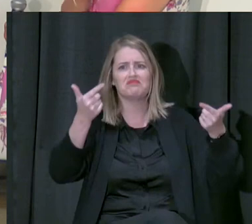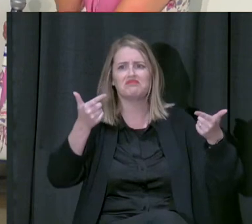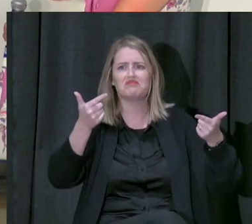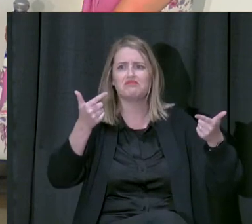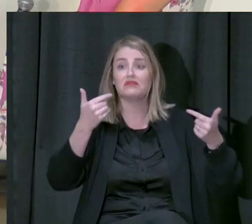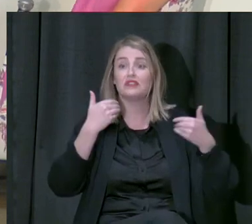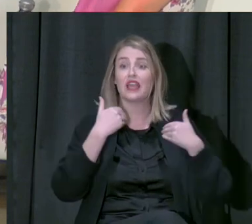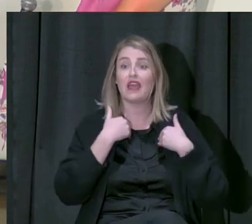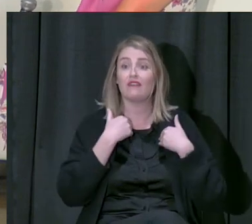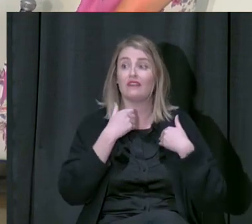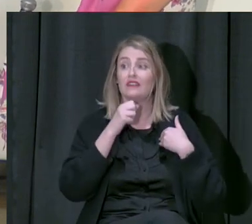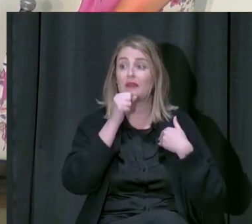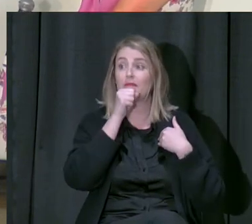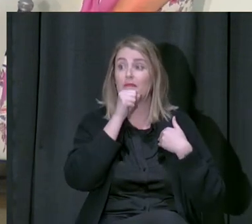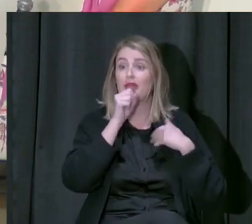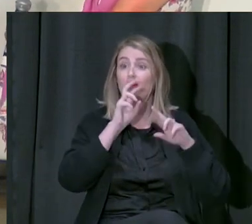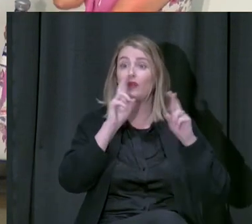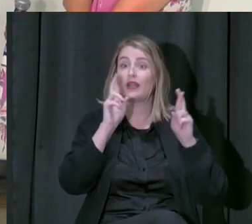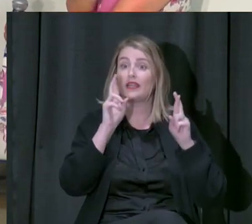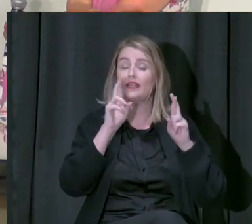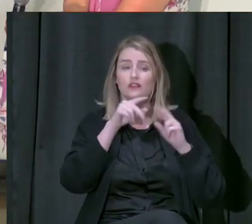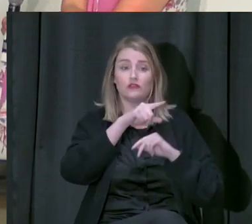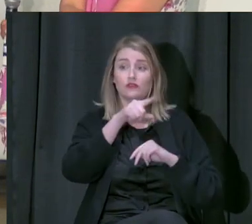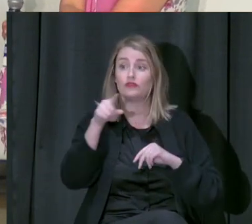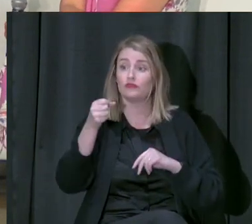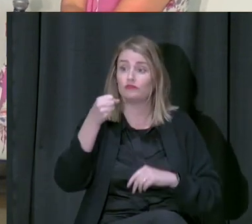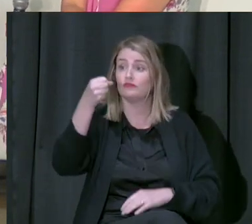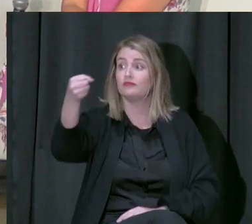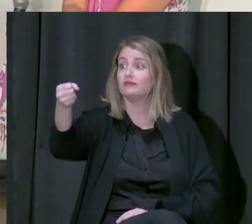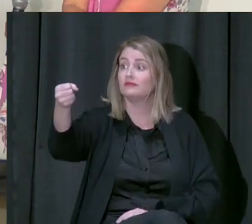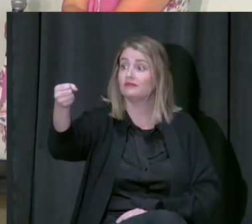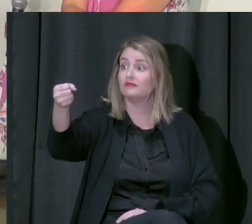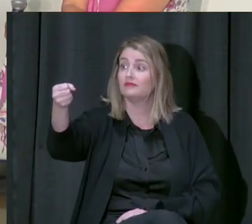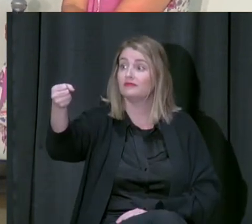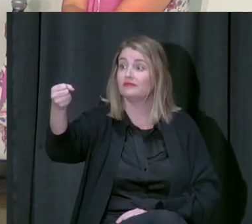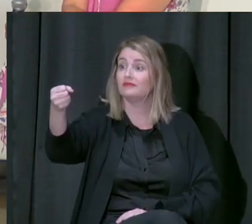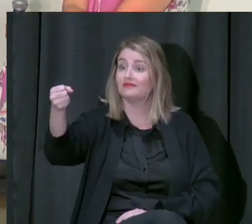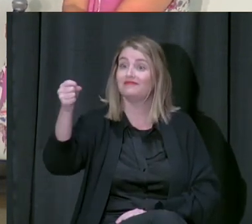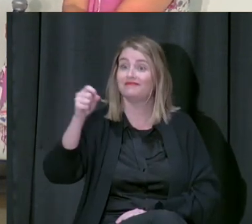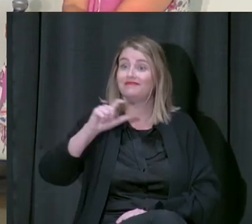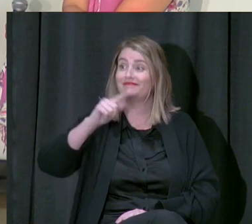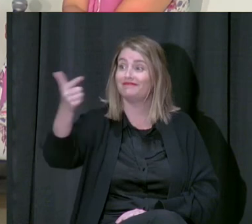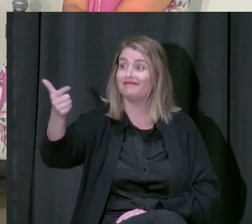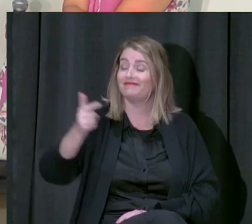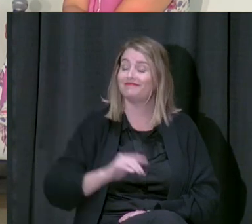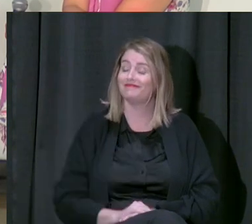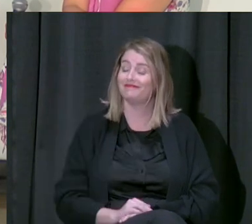your mic ready. Does anybody have any questions? Got one over here.